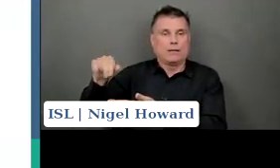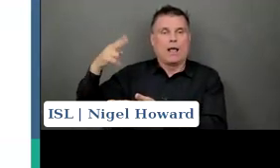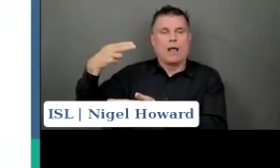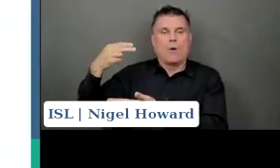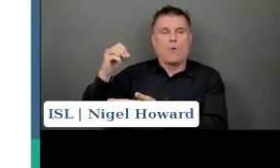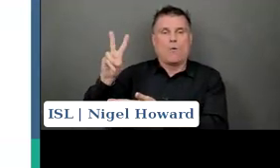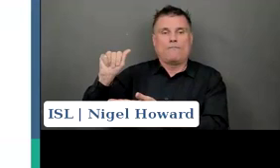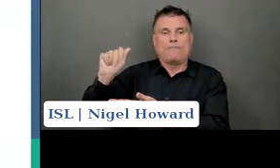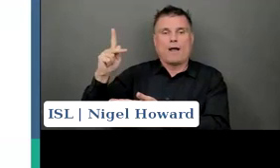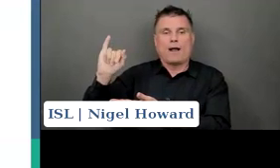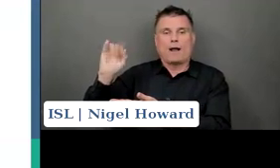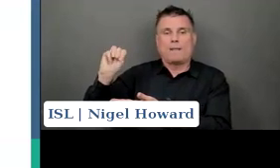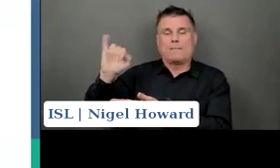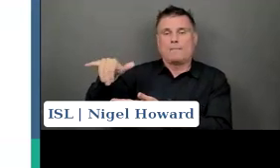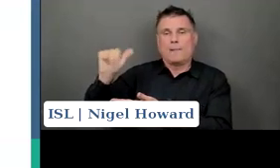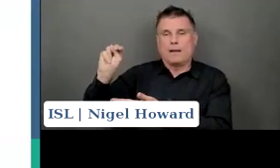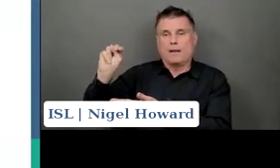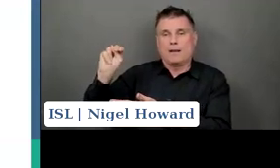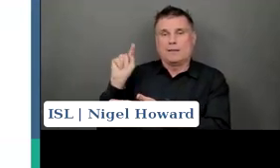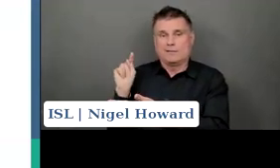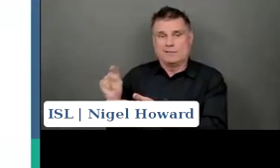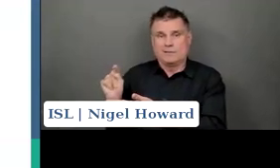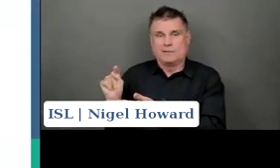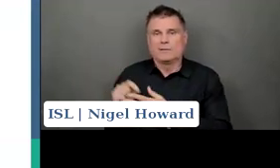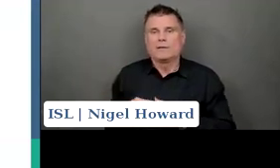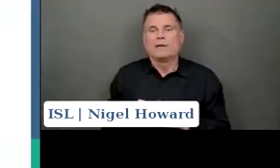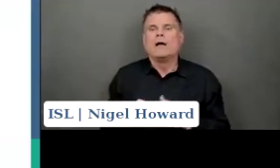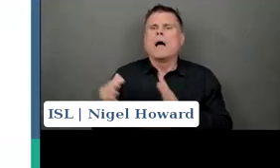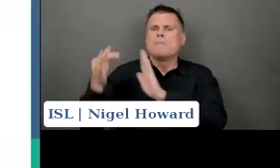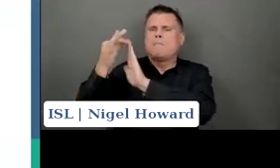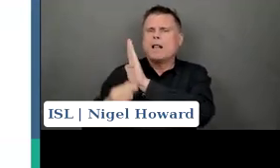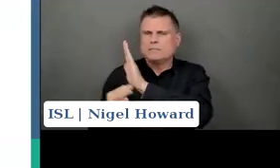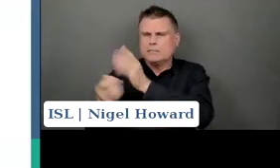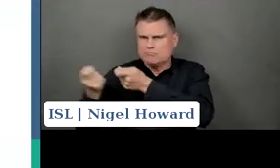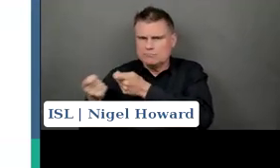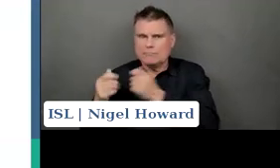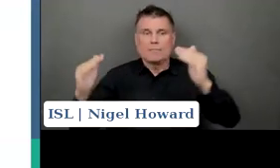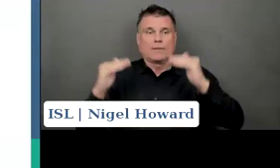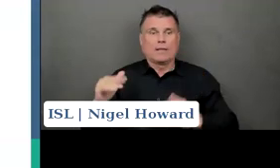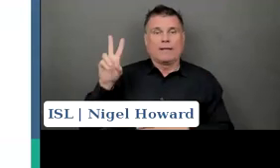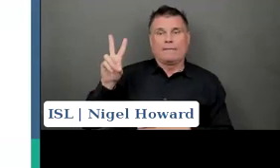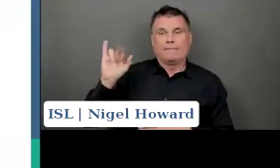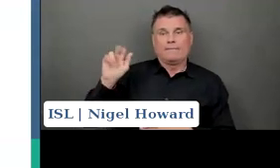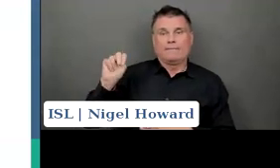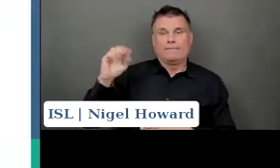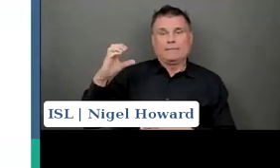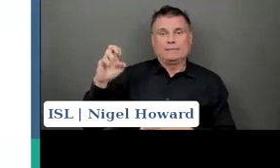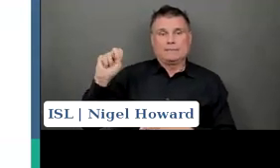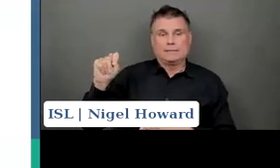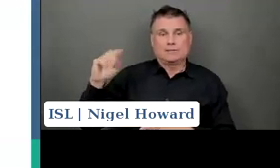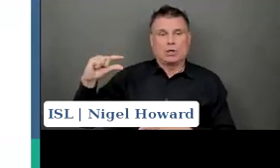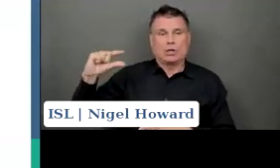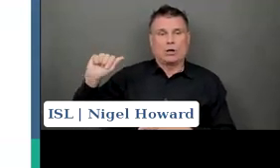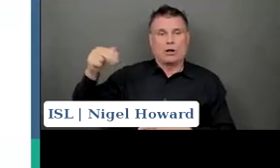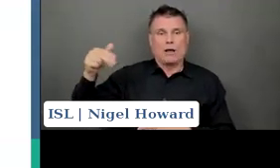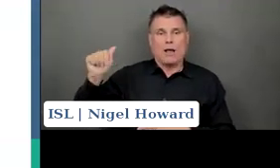Vincent Gahamani, Social Policy and Social Protection Specialist at UNICEF Rwanda.